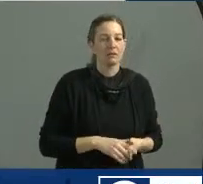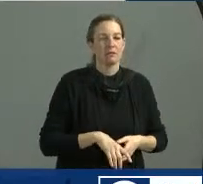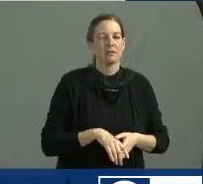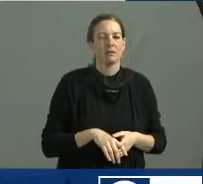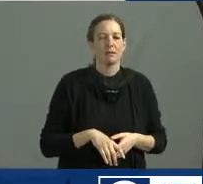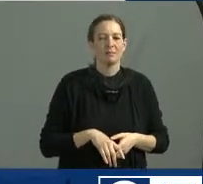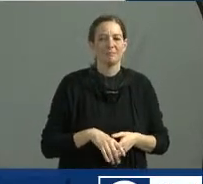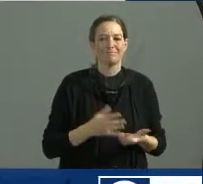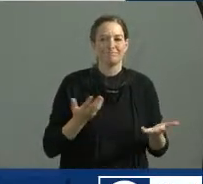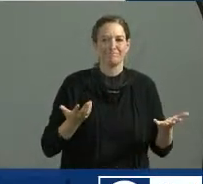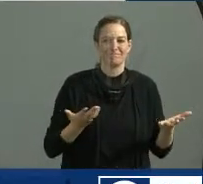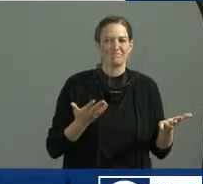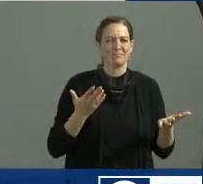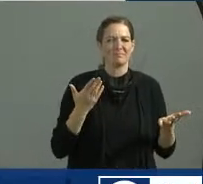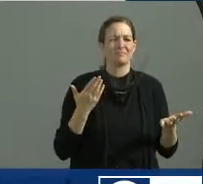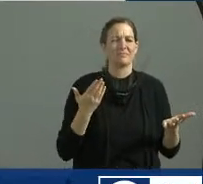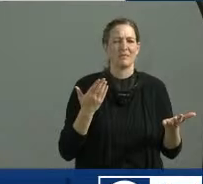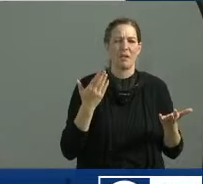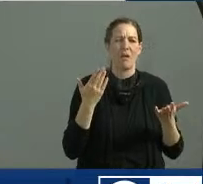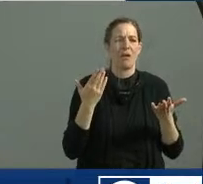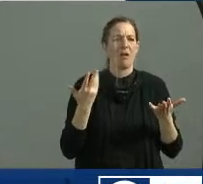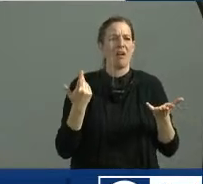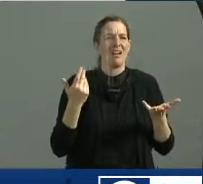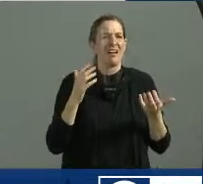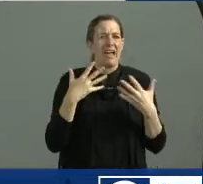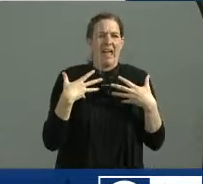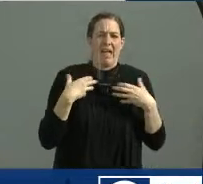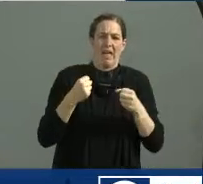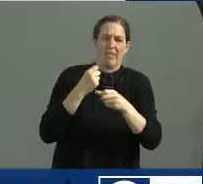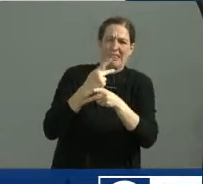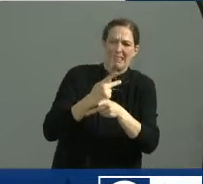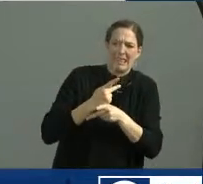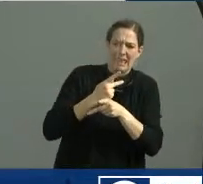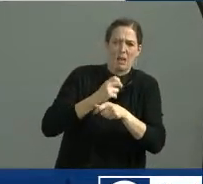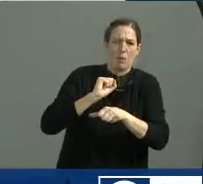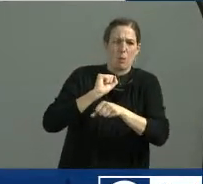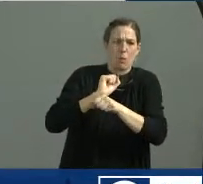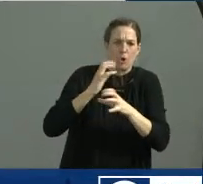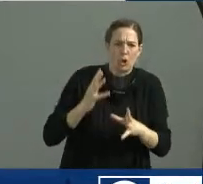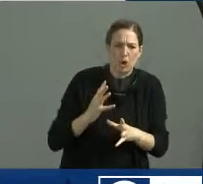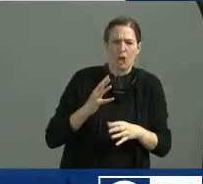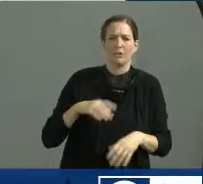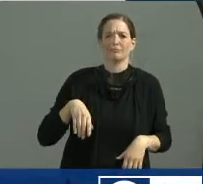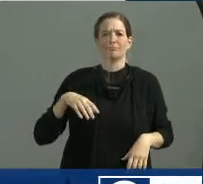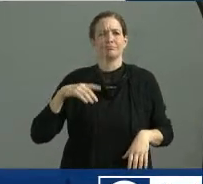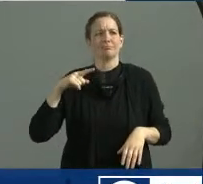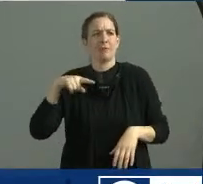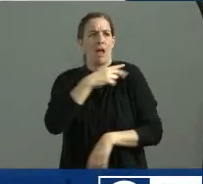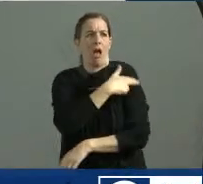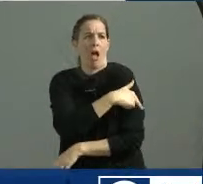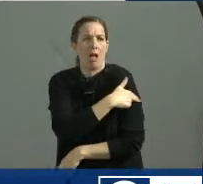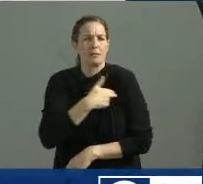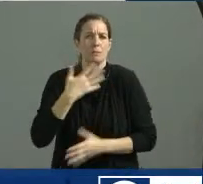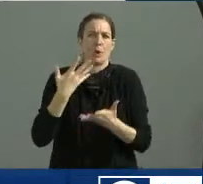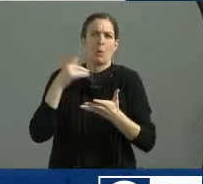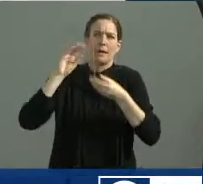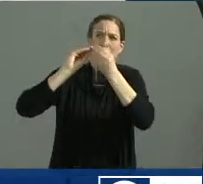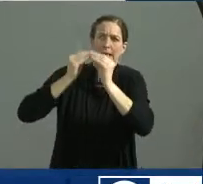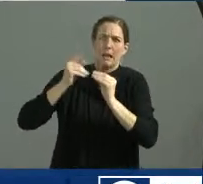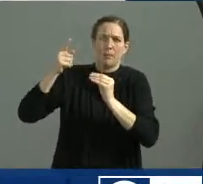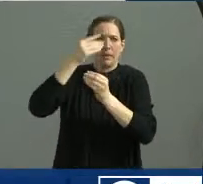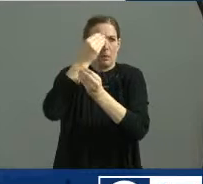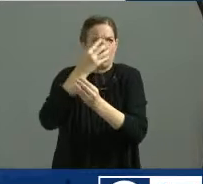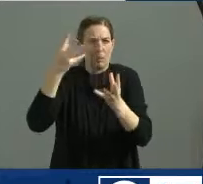what, Howie and Dennis just said, and what healthcare workers, our hospitals are reporting, it's almost like you